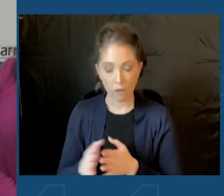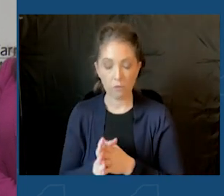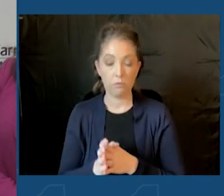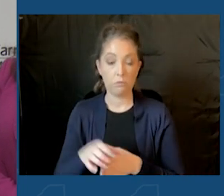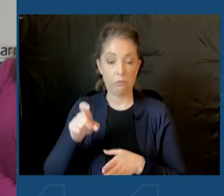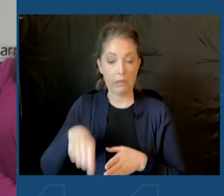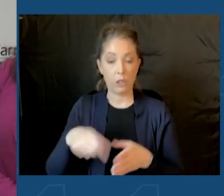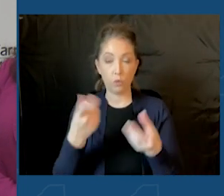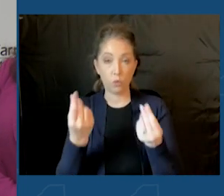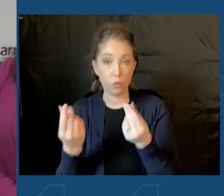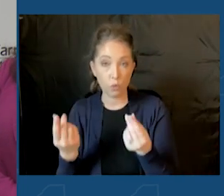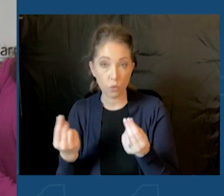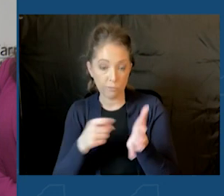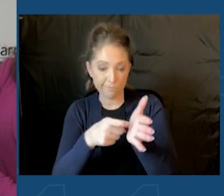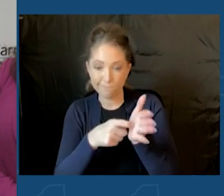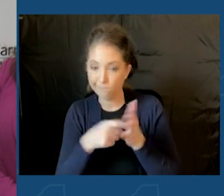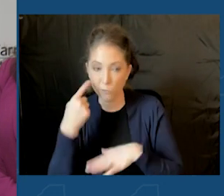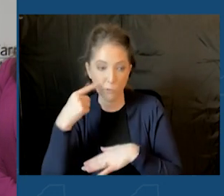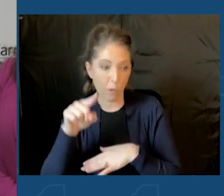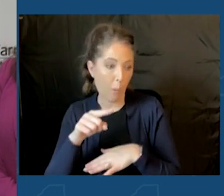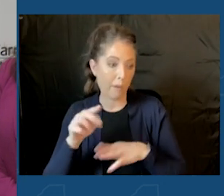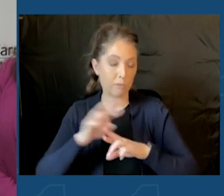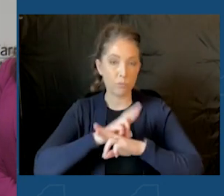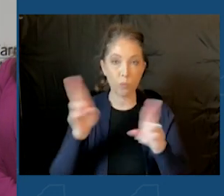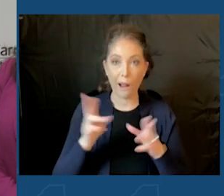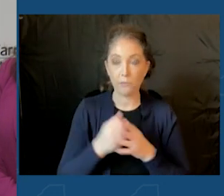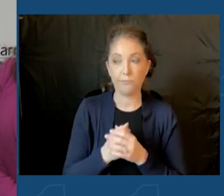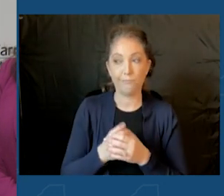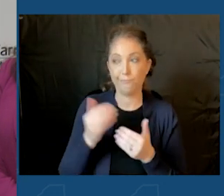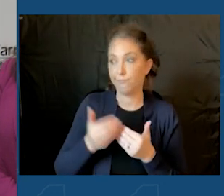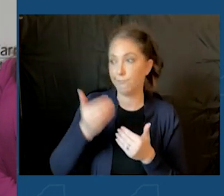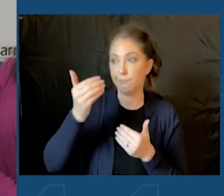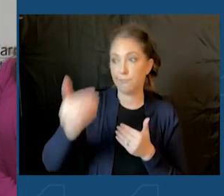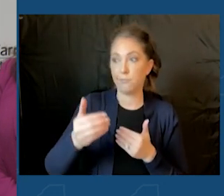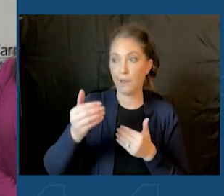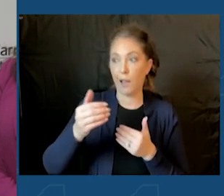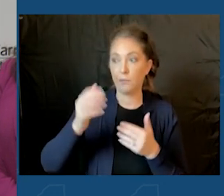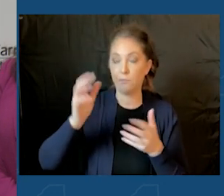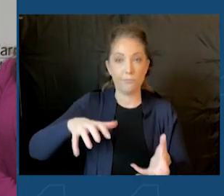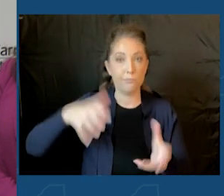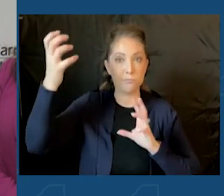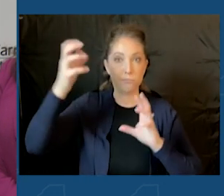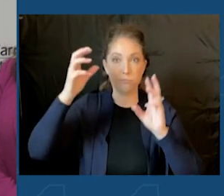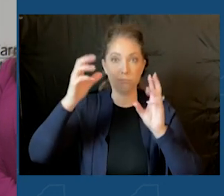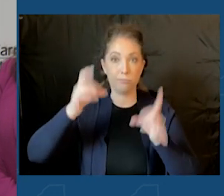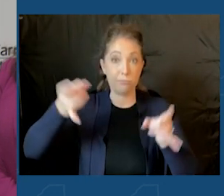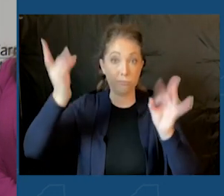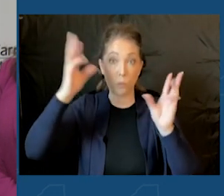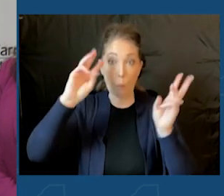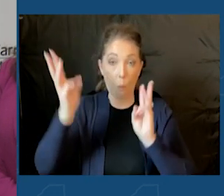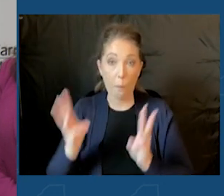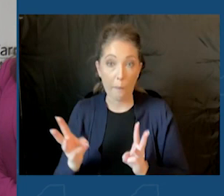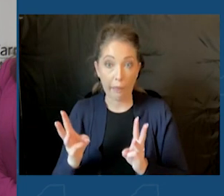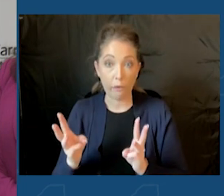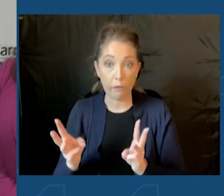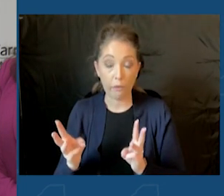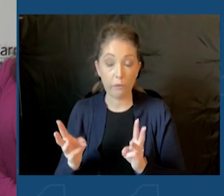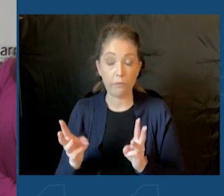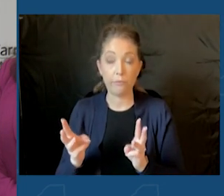for whatever the next extreme weather event is going to come is critically